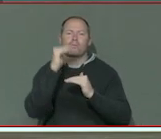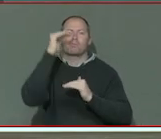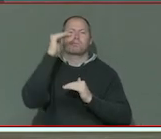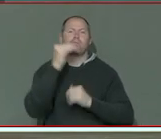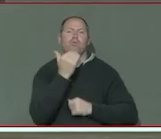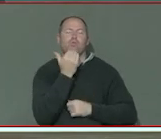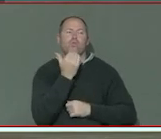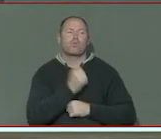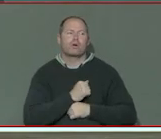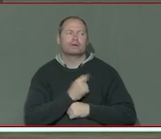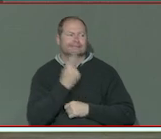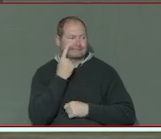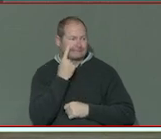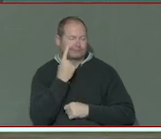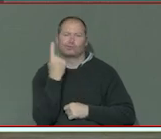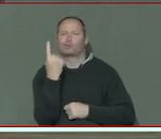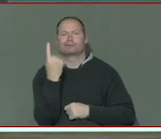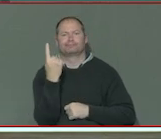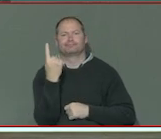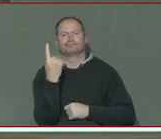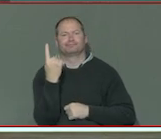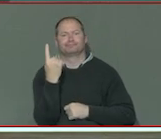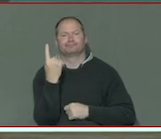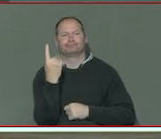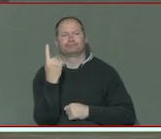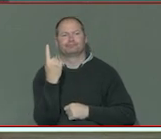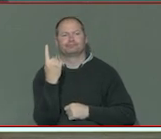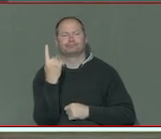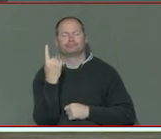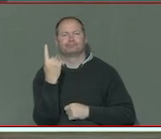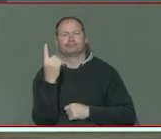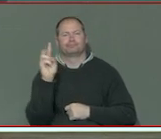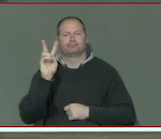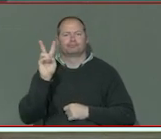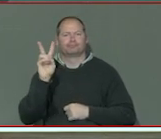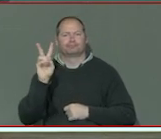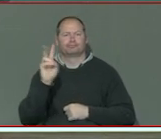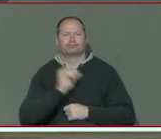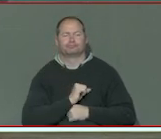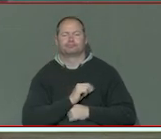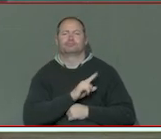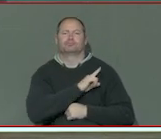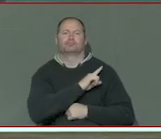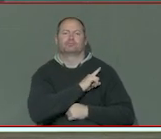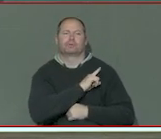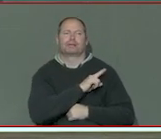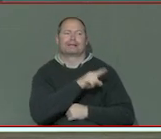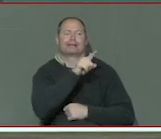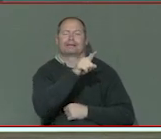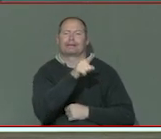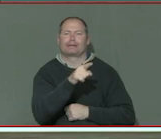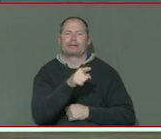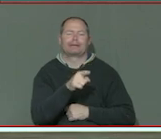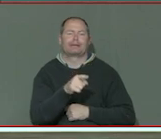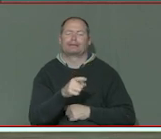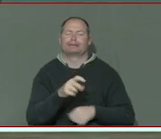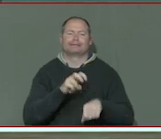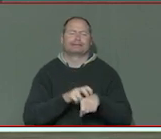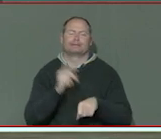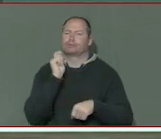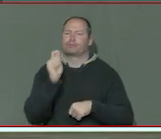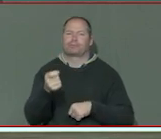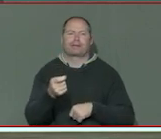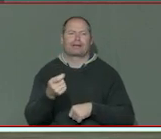I only see one. Van Zyl, all right, because he has no outstanding debt for longer than 30